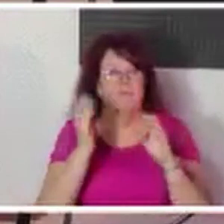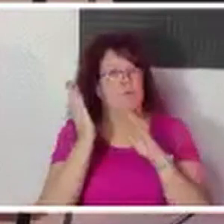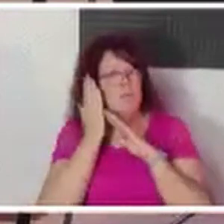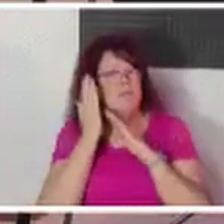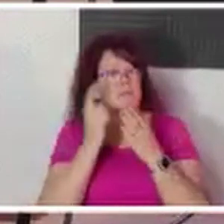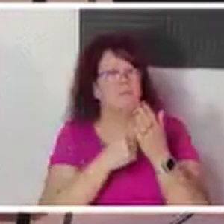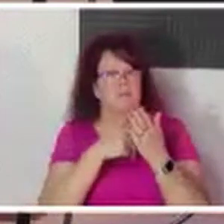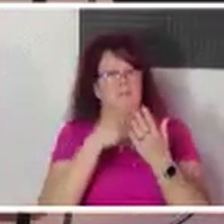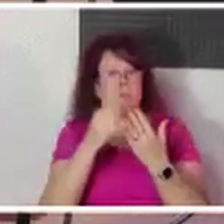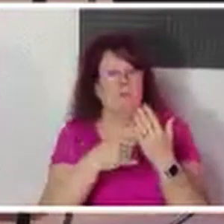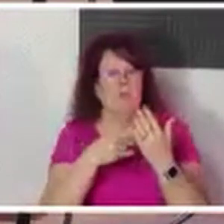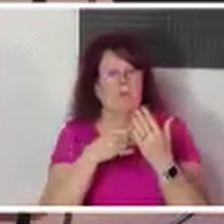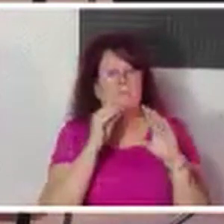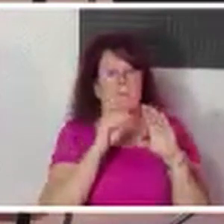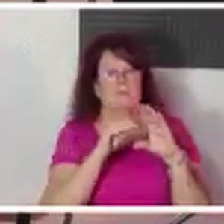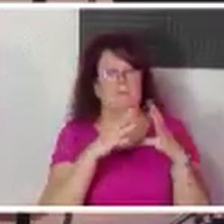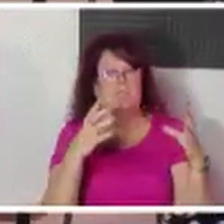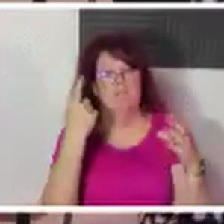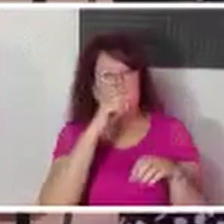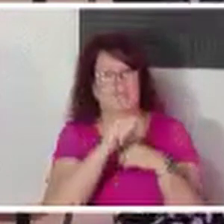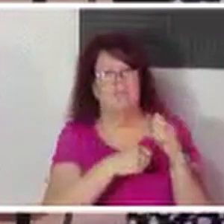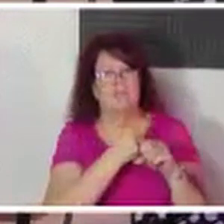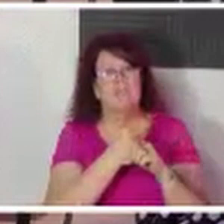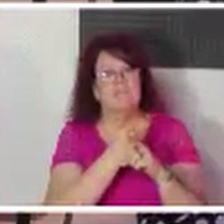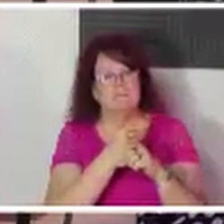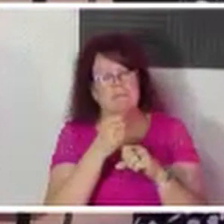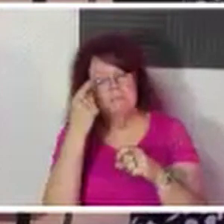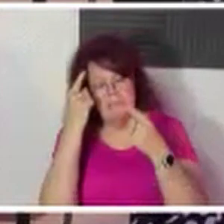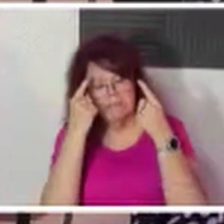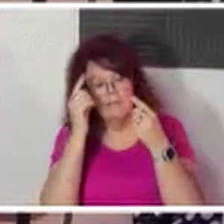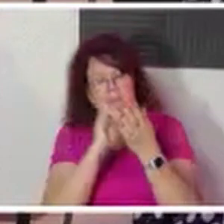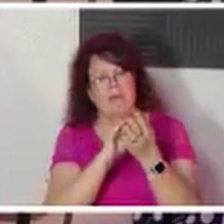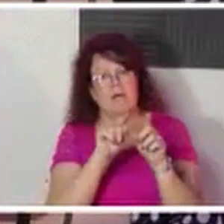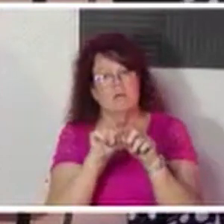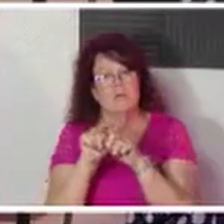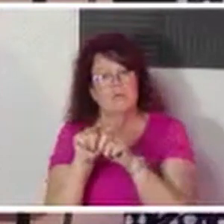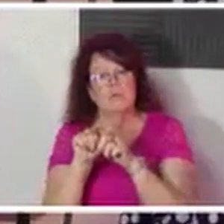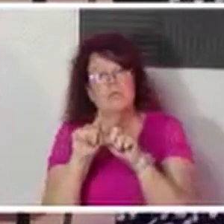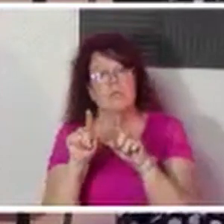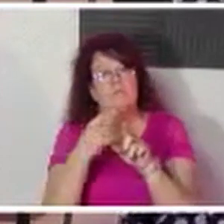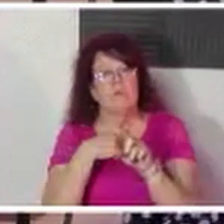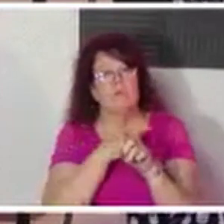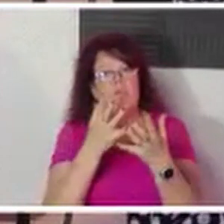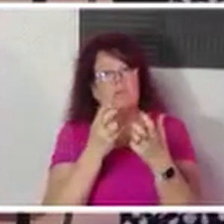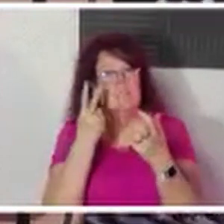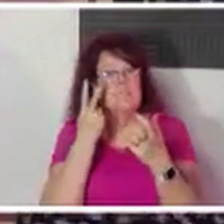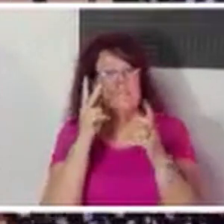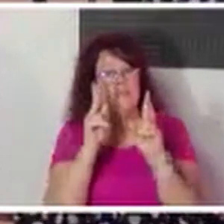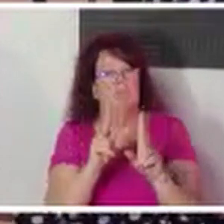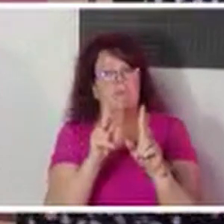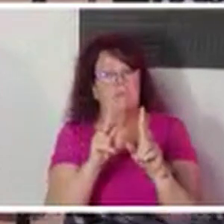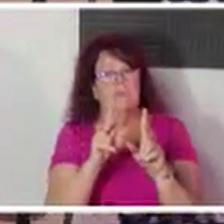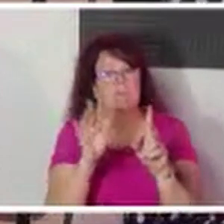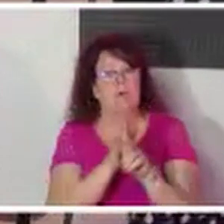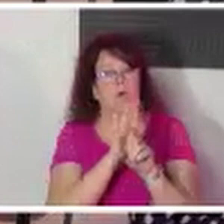a program is overbooked for years. So we take that into consideration as well. But we really want to see the person in front of us as a whole